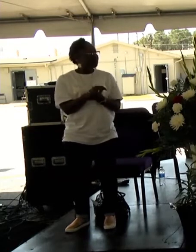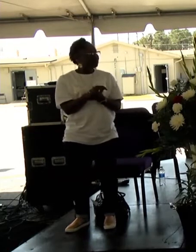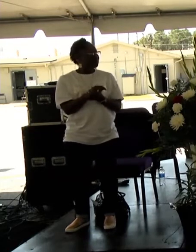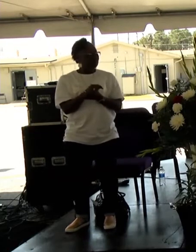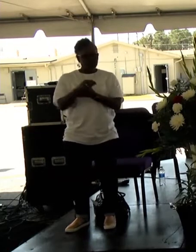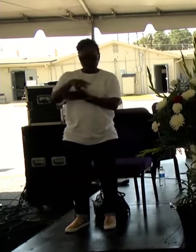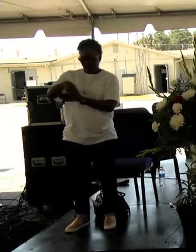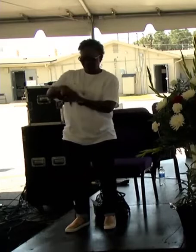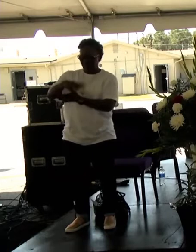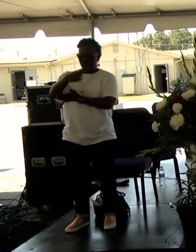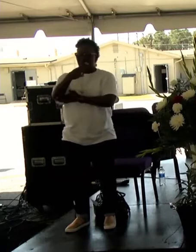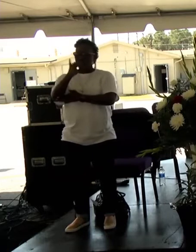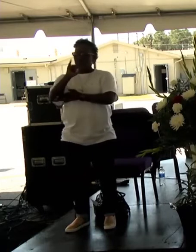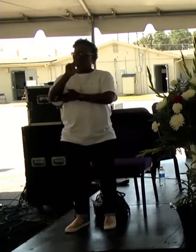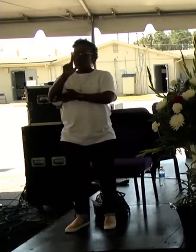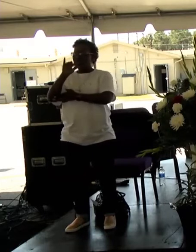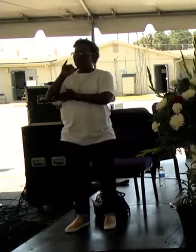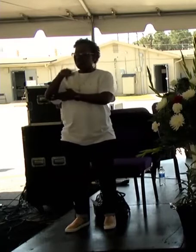Philippians 3.